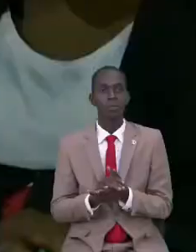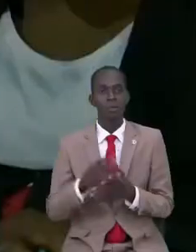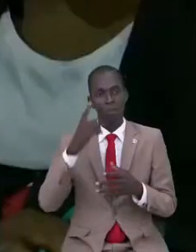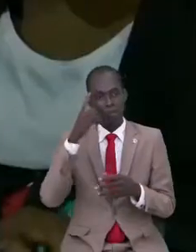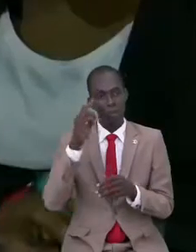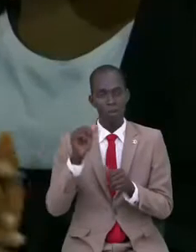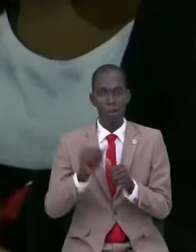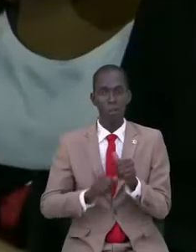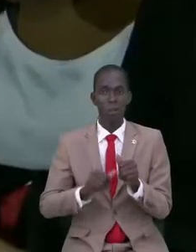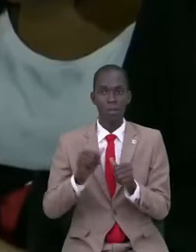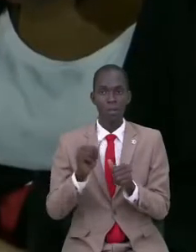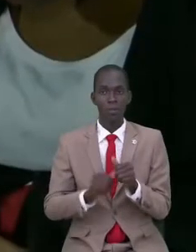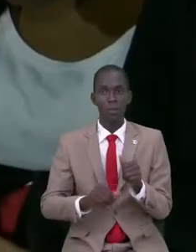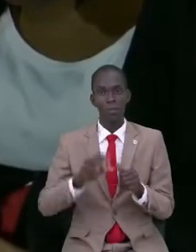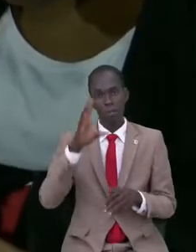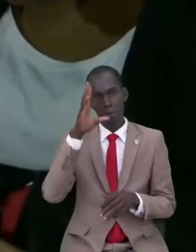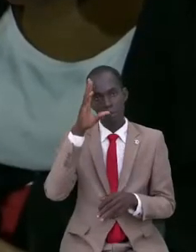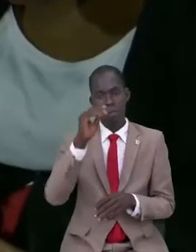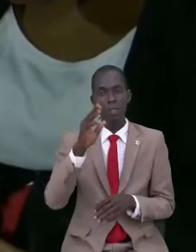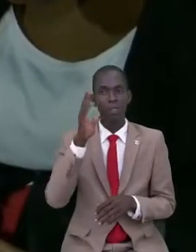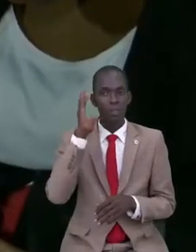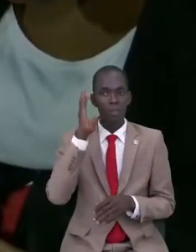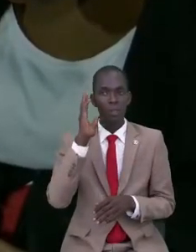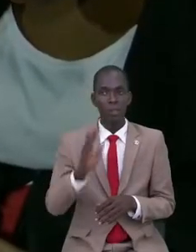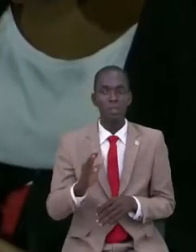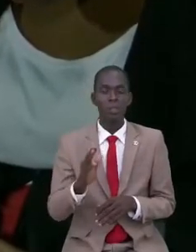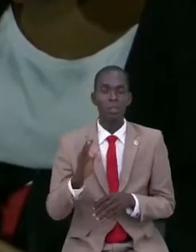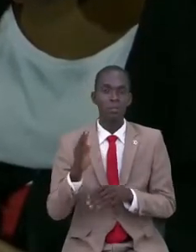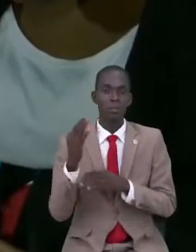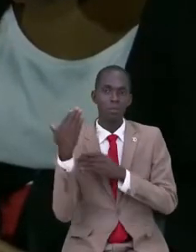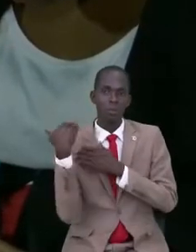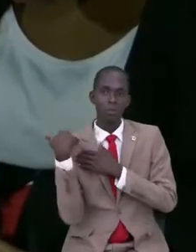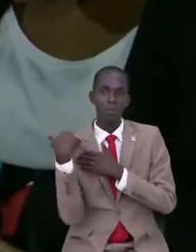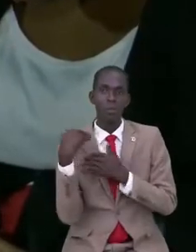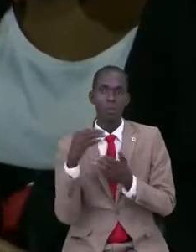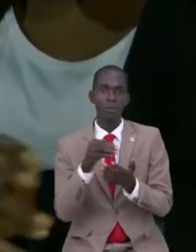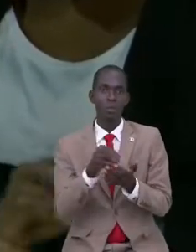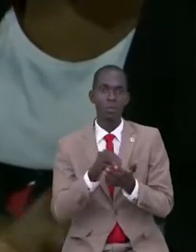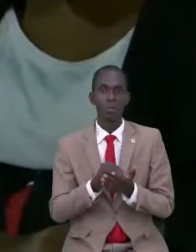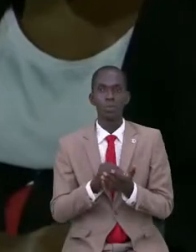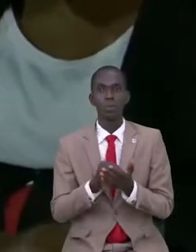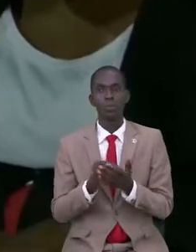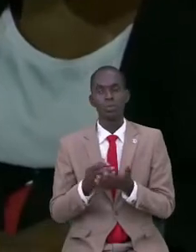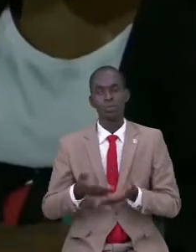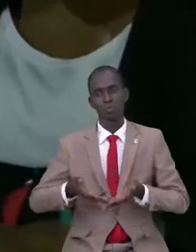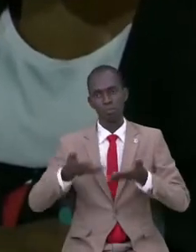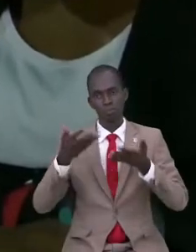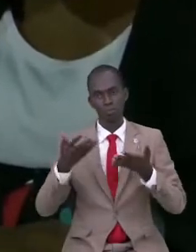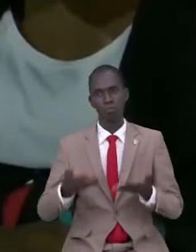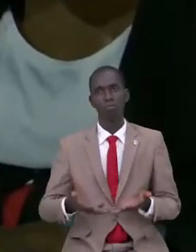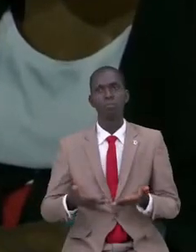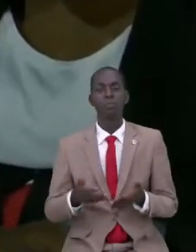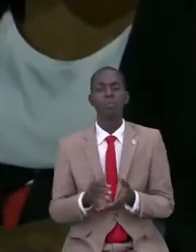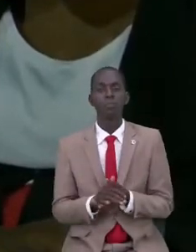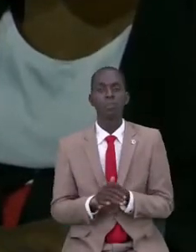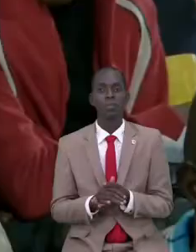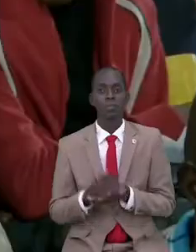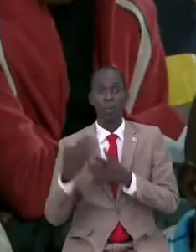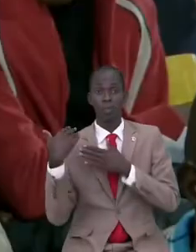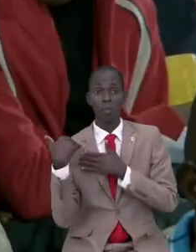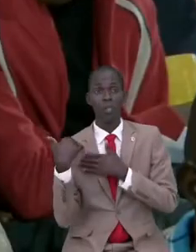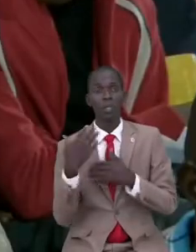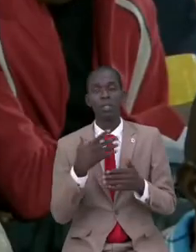every man shall bear his own body. Verse 6, it